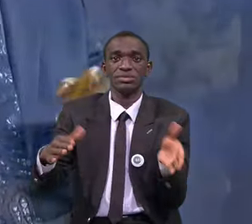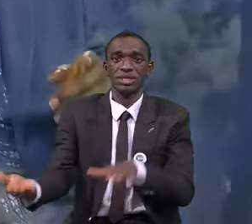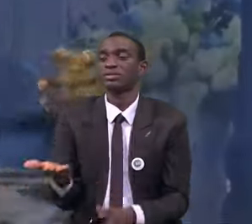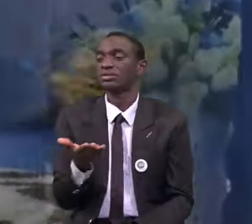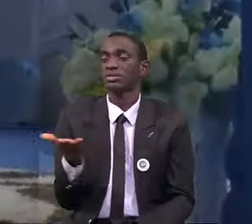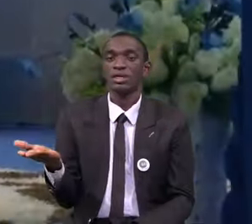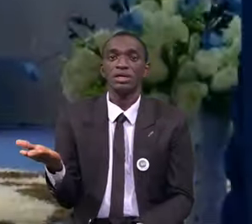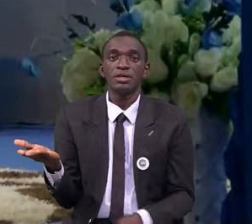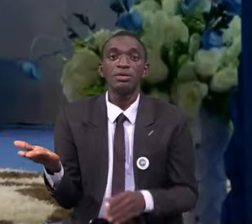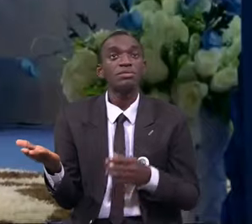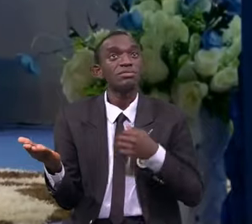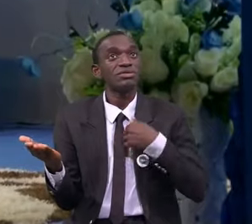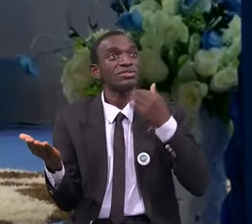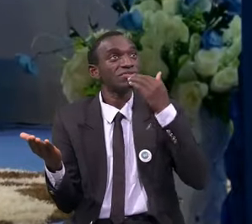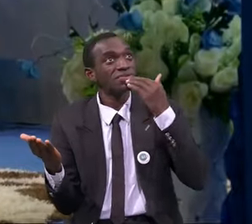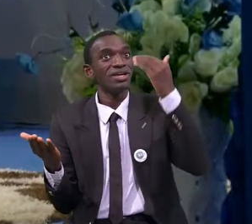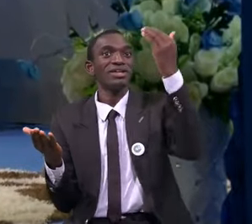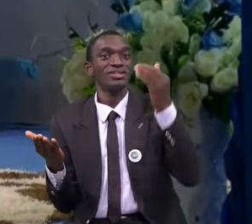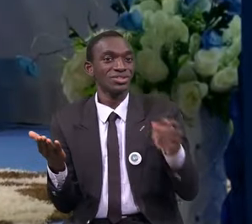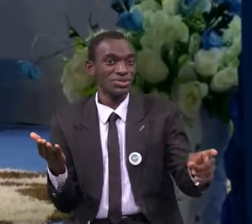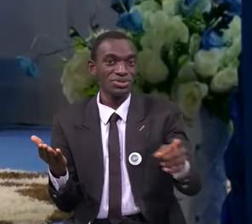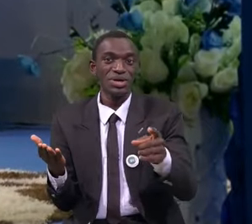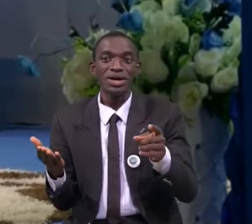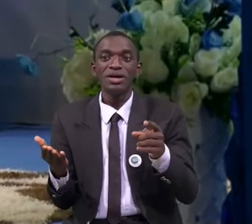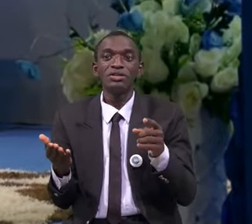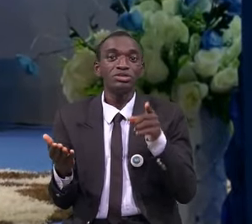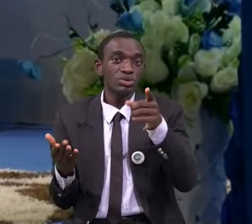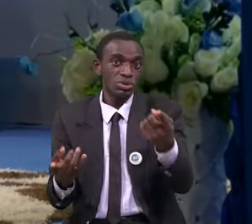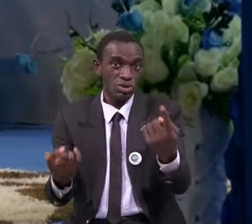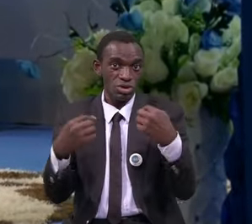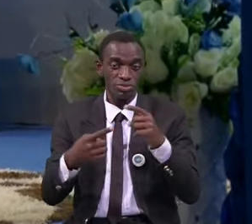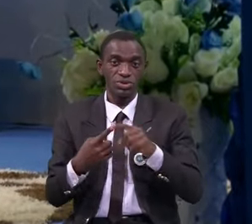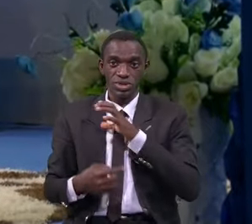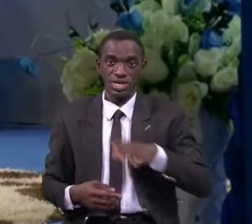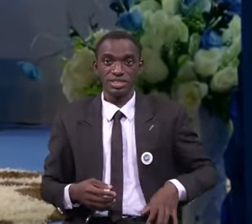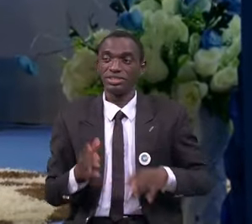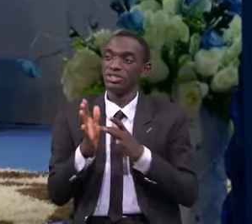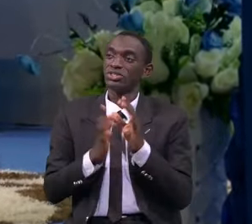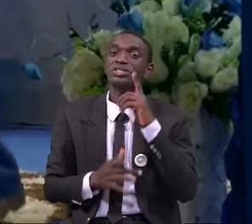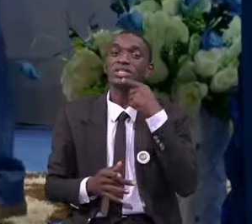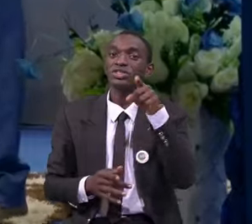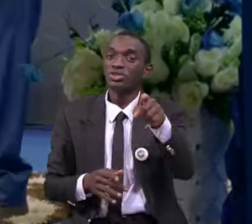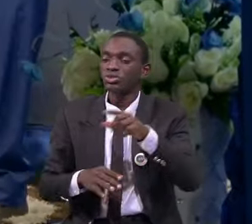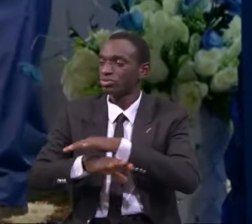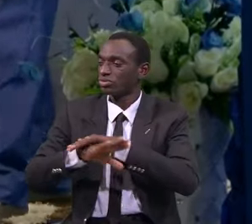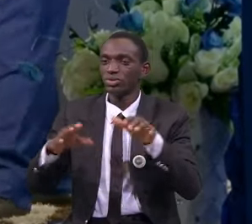I invite you tonight, come to Christ and he tells you, weep not.